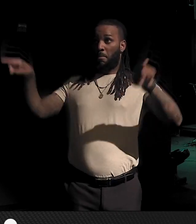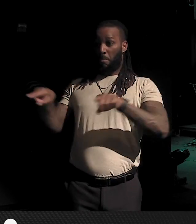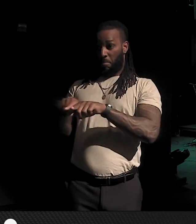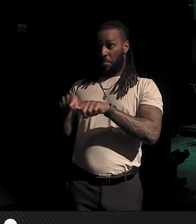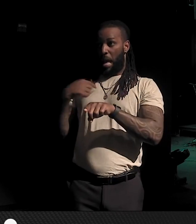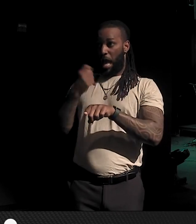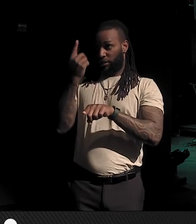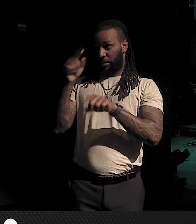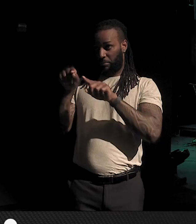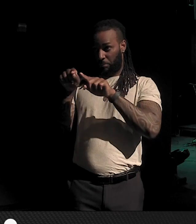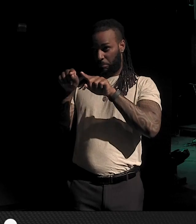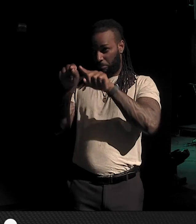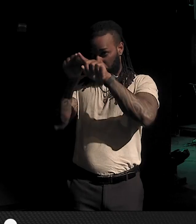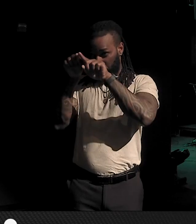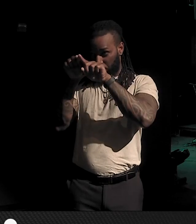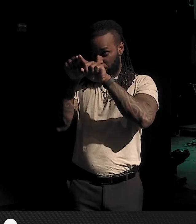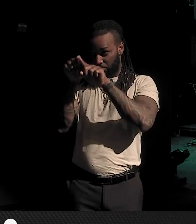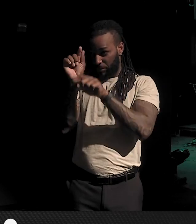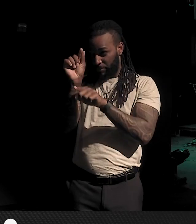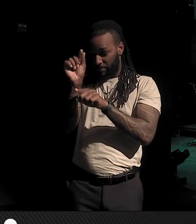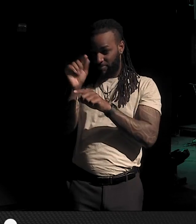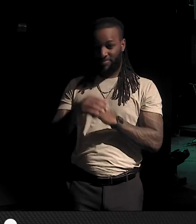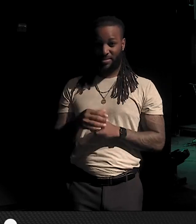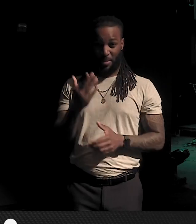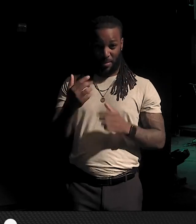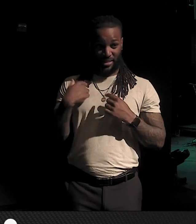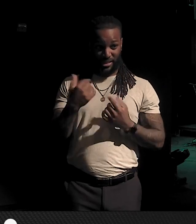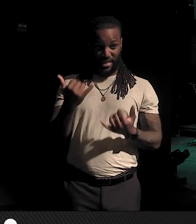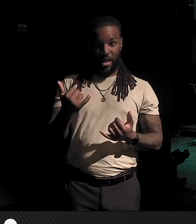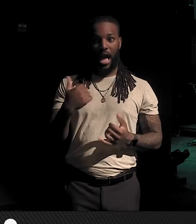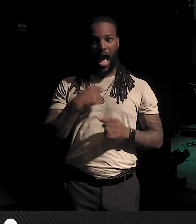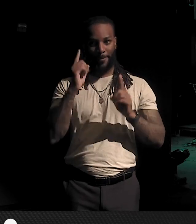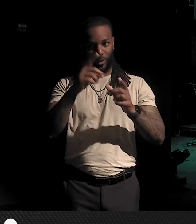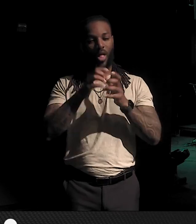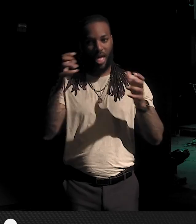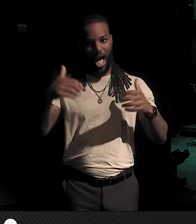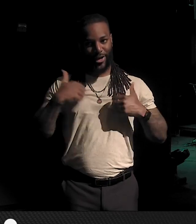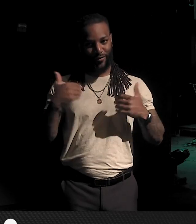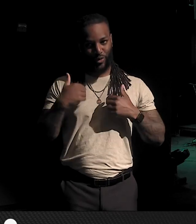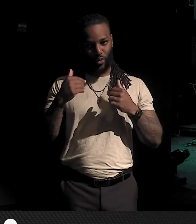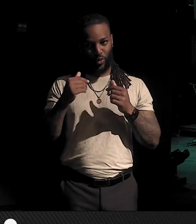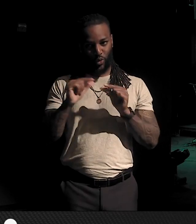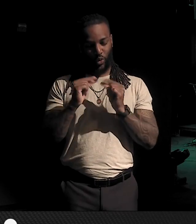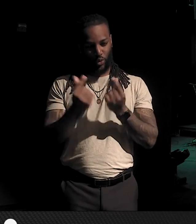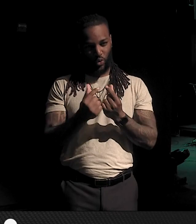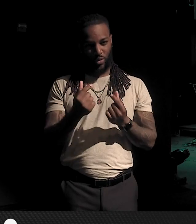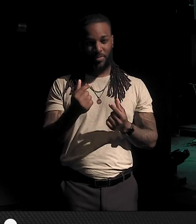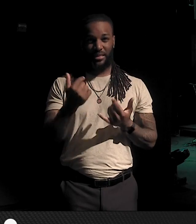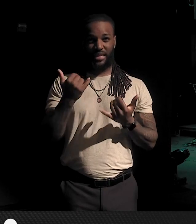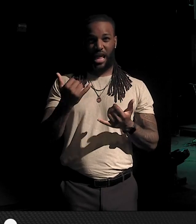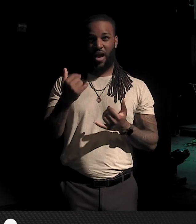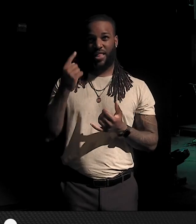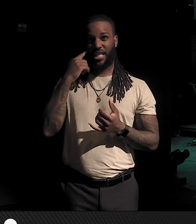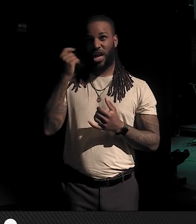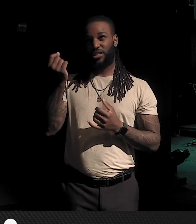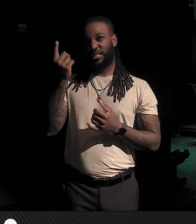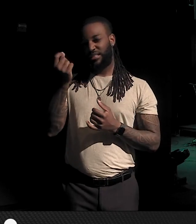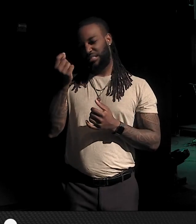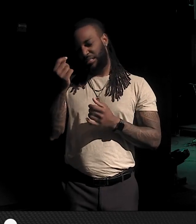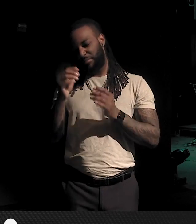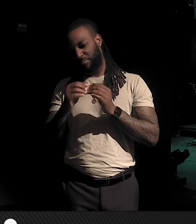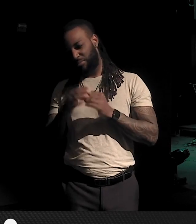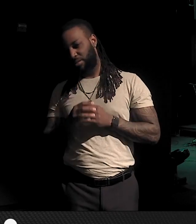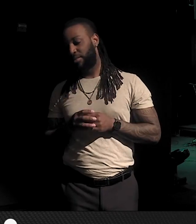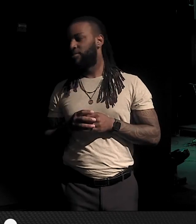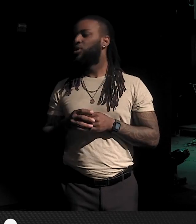piece. I said, probably until now. I mean, I've been to a lot of youth groups. Like, I bet I understand this much of God. He said, okay.